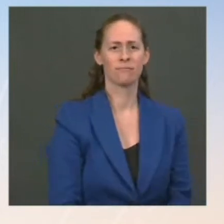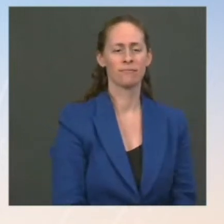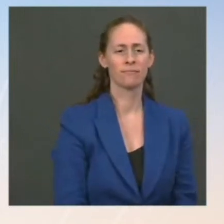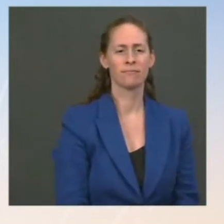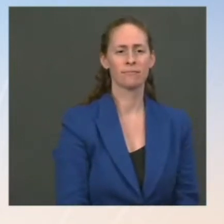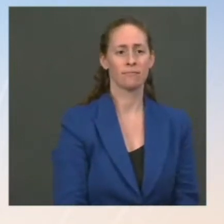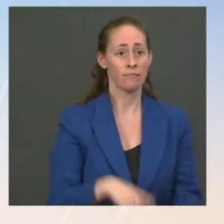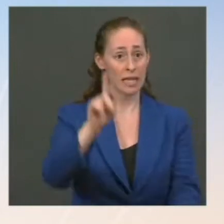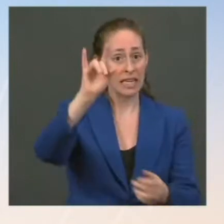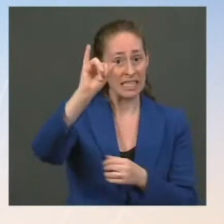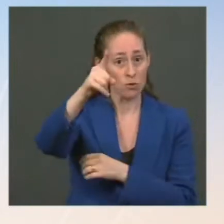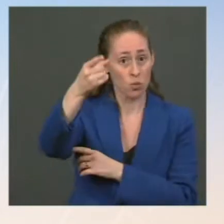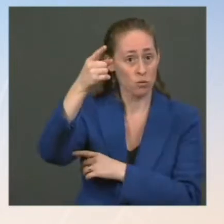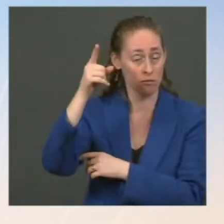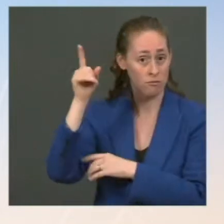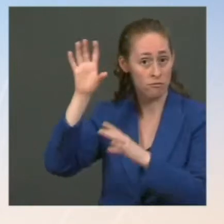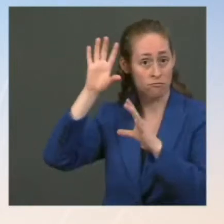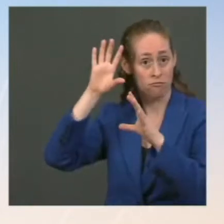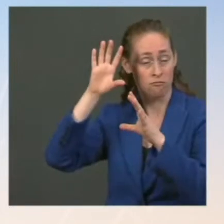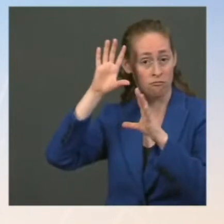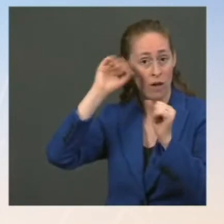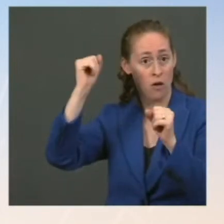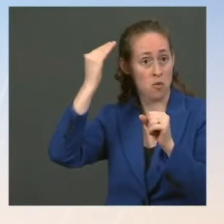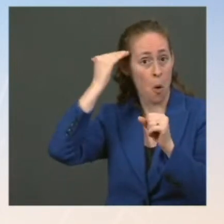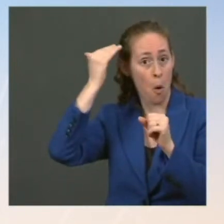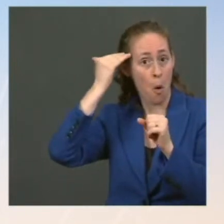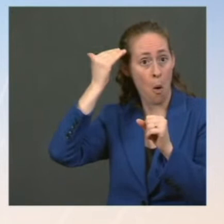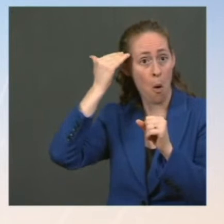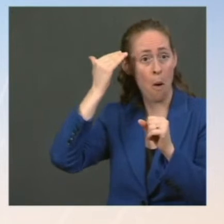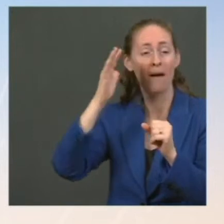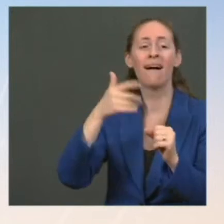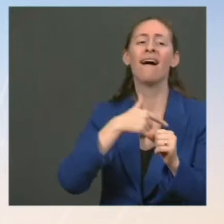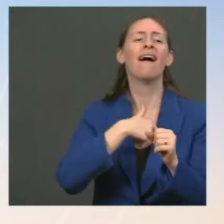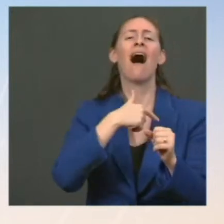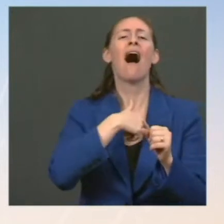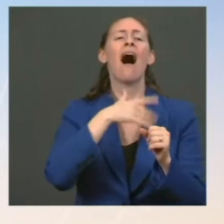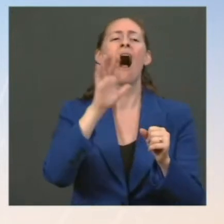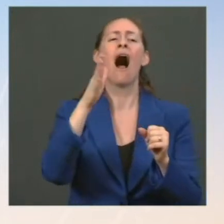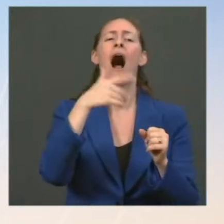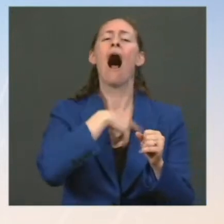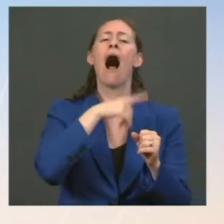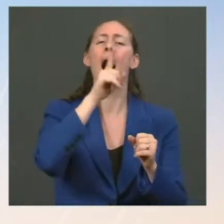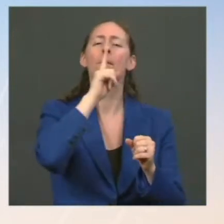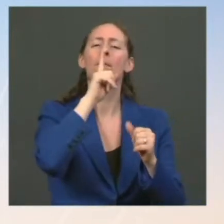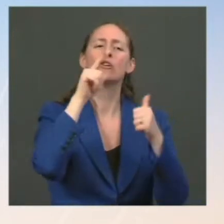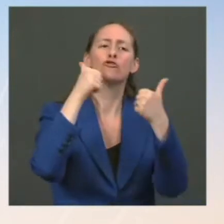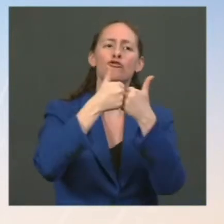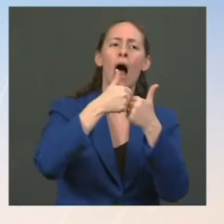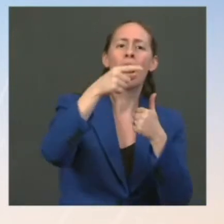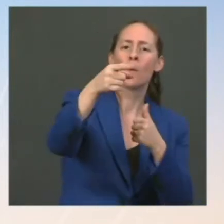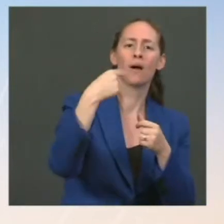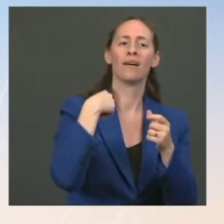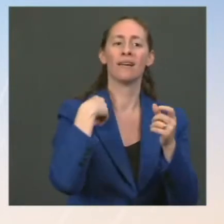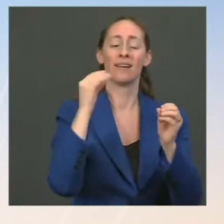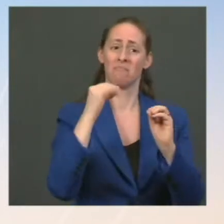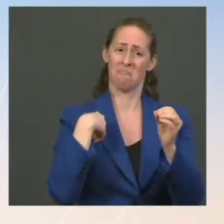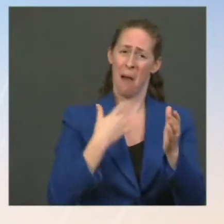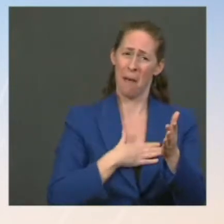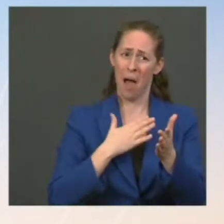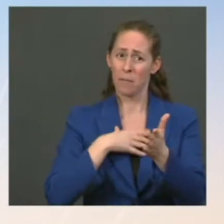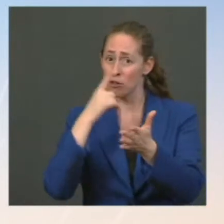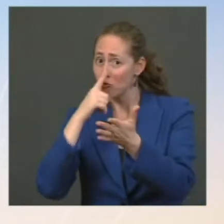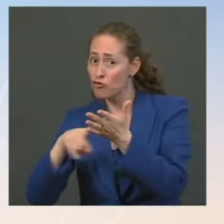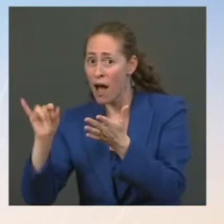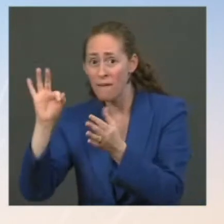first learned that there was? I just don't. I'm not trying to be cute with you. I don't have any more detail on it. I'm happy to check if there's more I can convey. Okay.